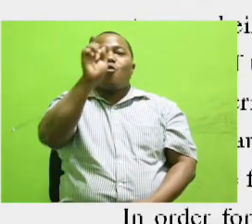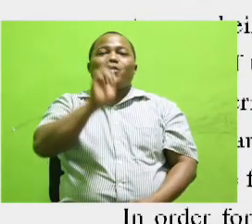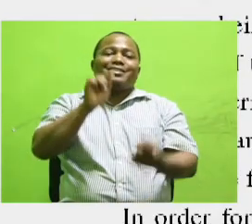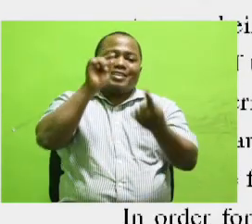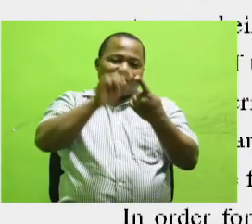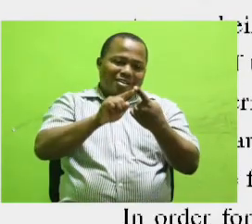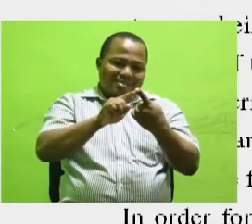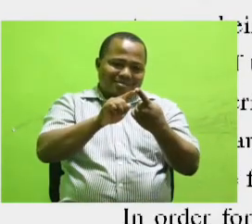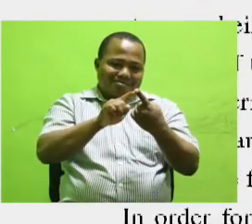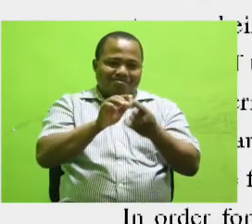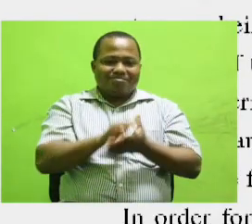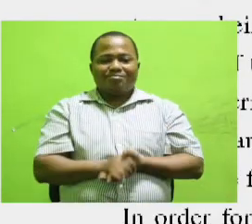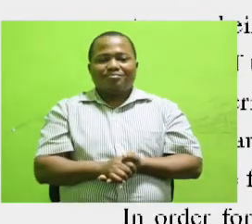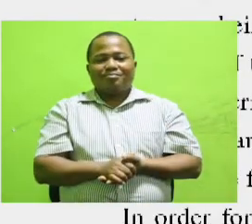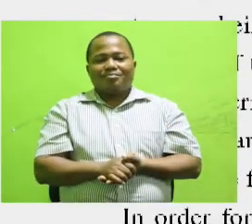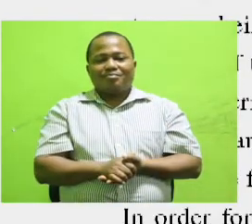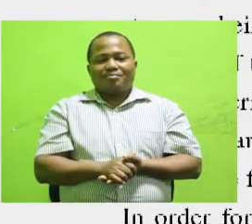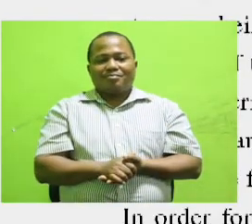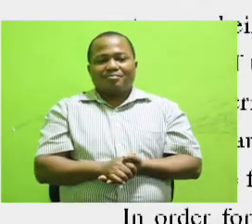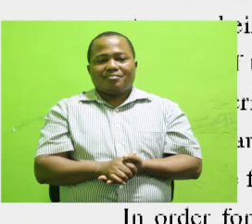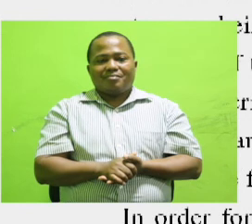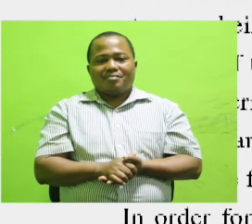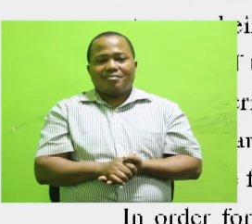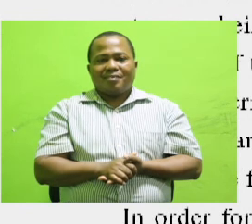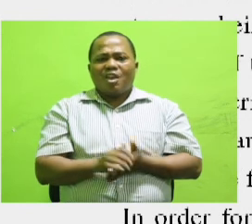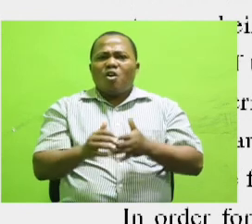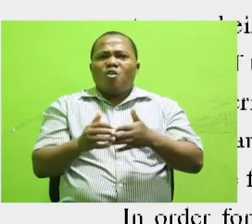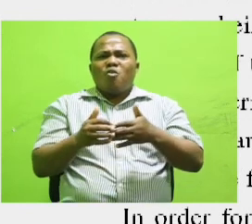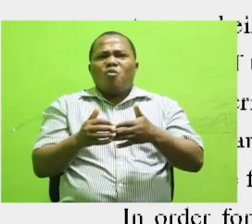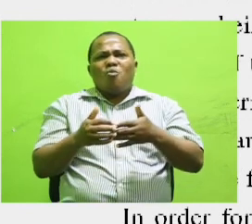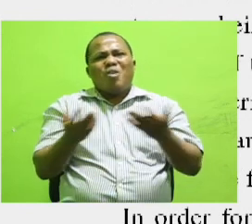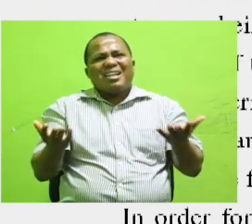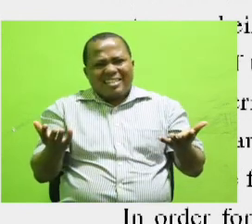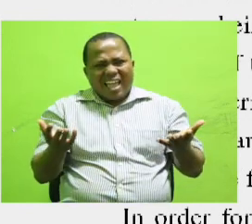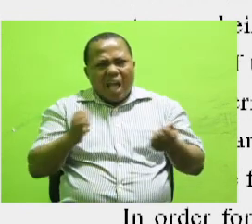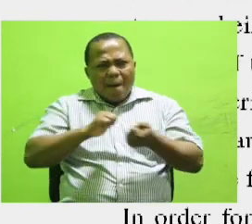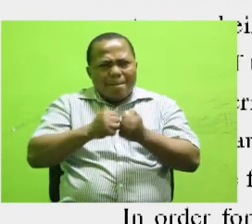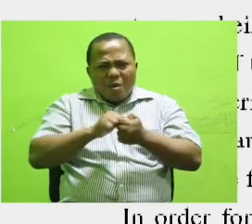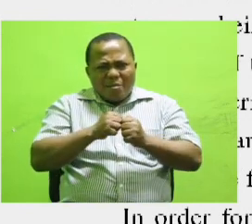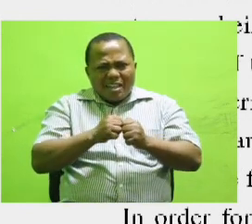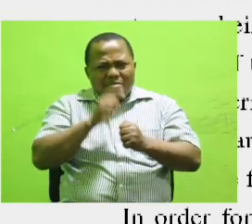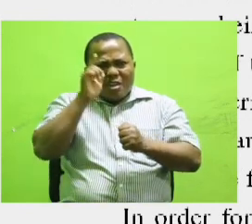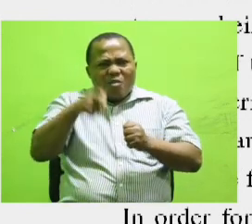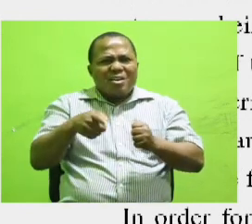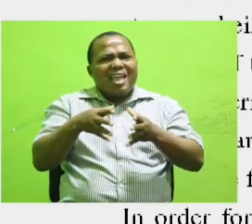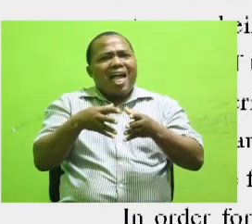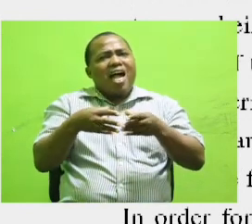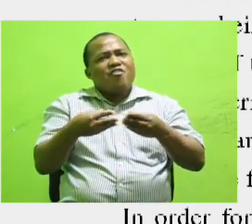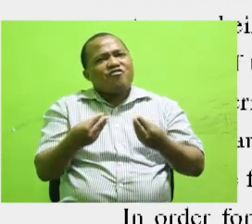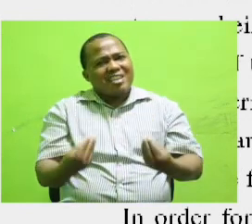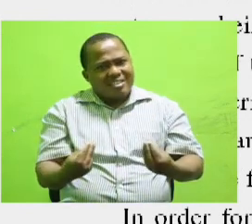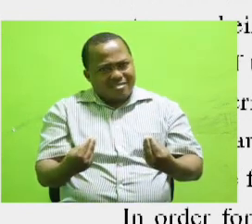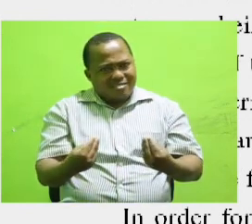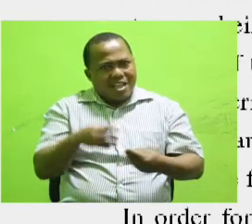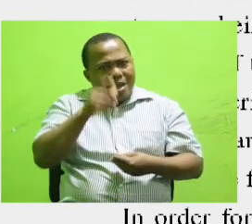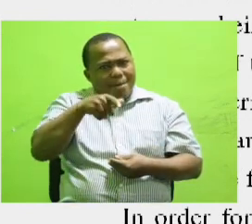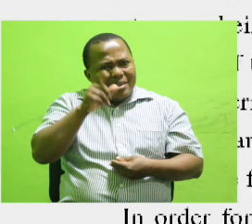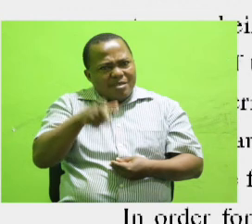states that what are the problems which affect the people on HIV